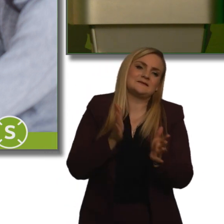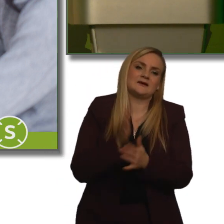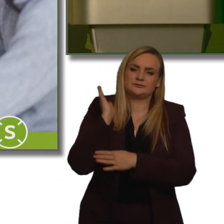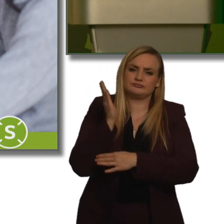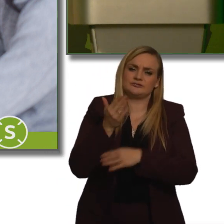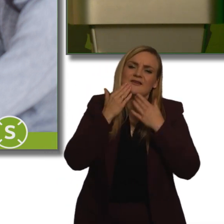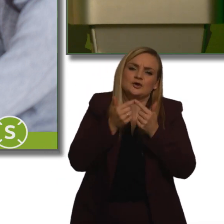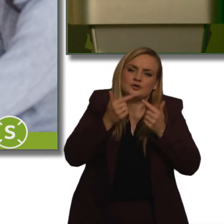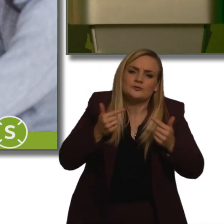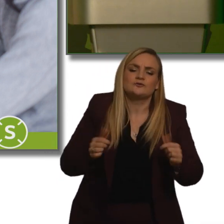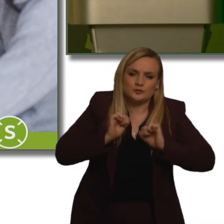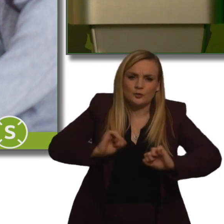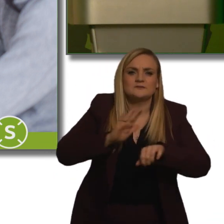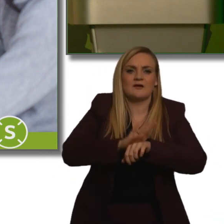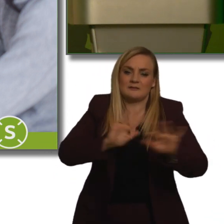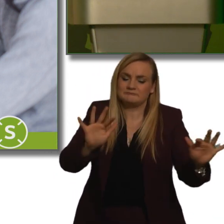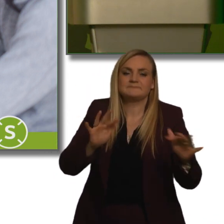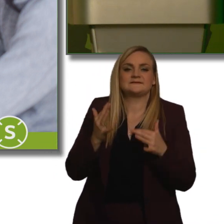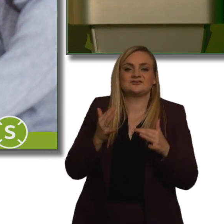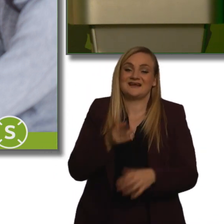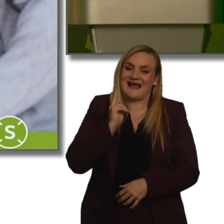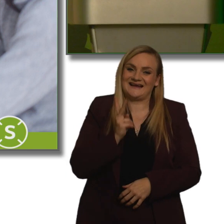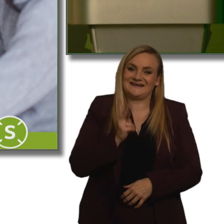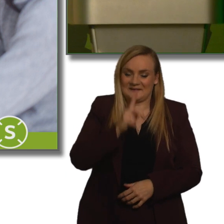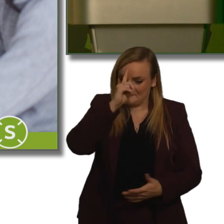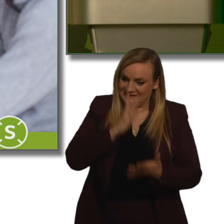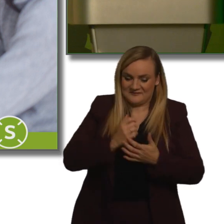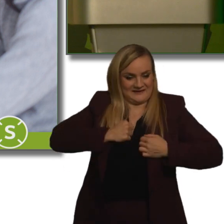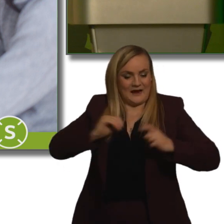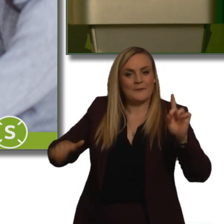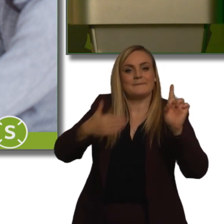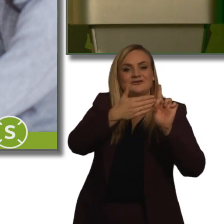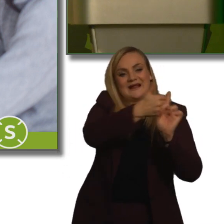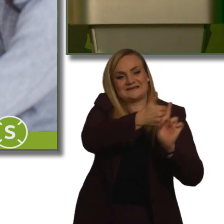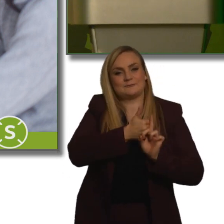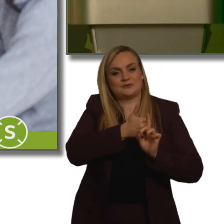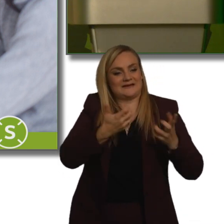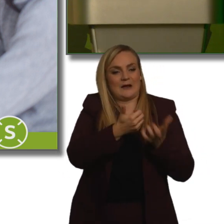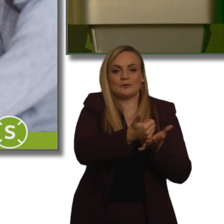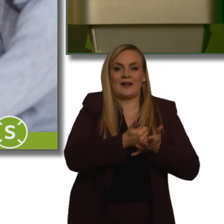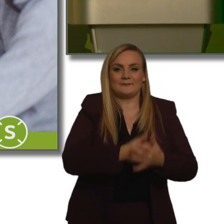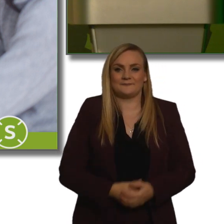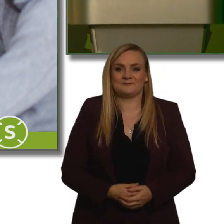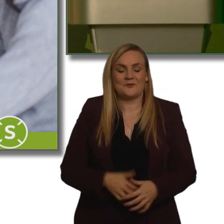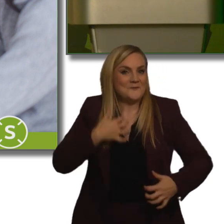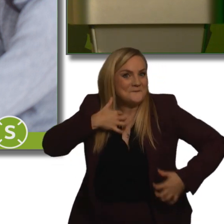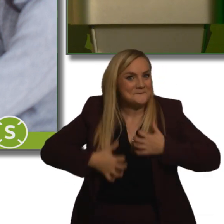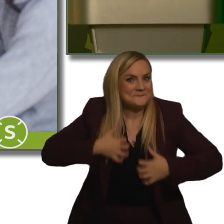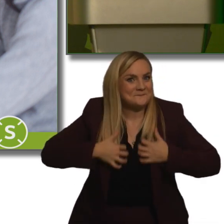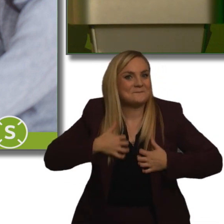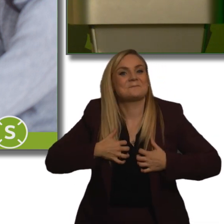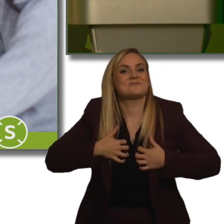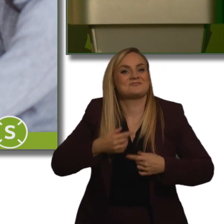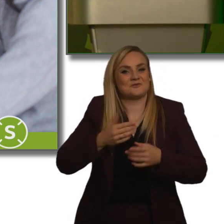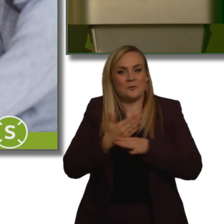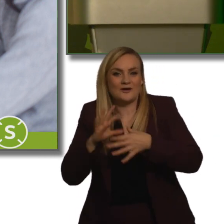for your time and attention, and thank you once again for believing in our mission and for wanting to help. I'm so looking forward to working with all of